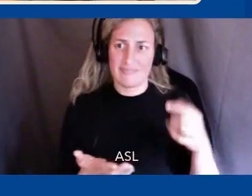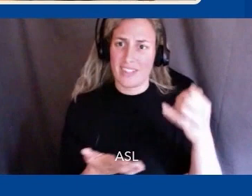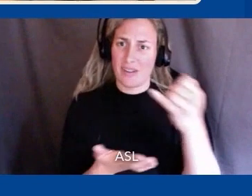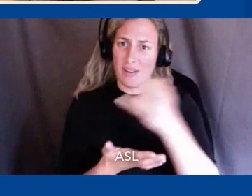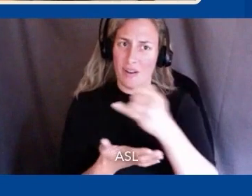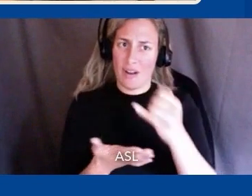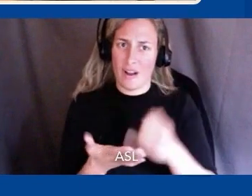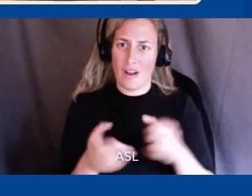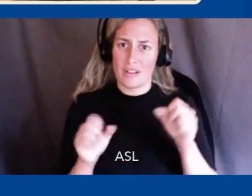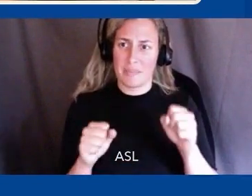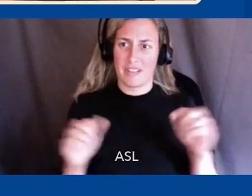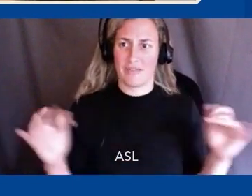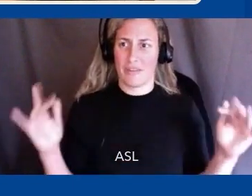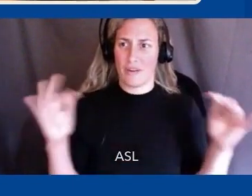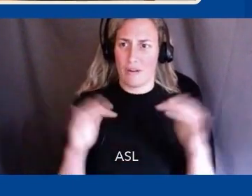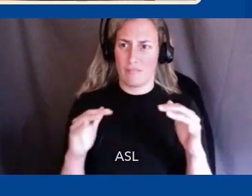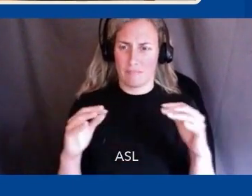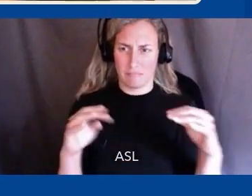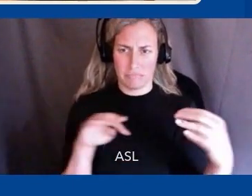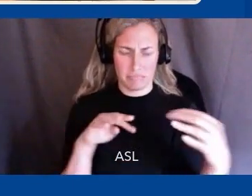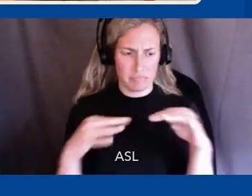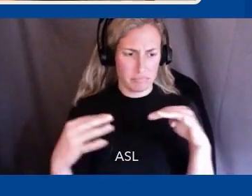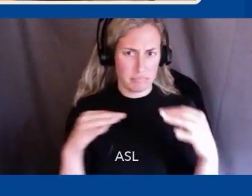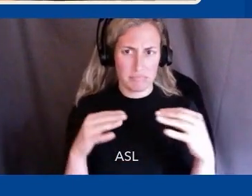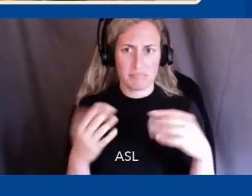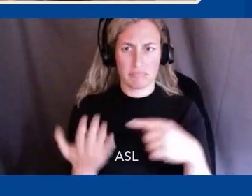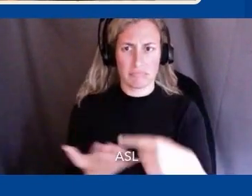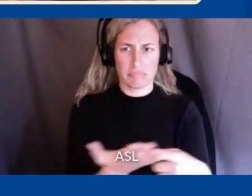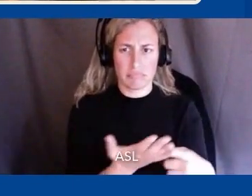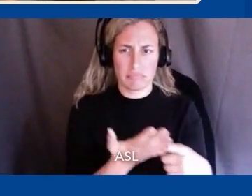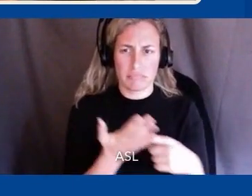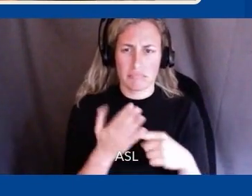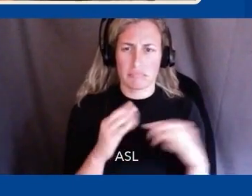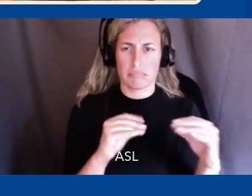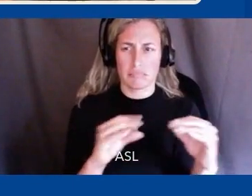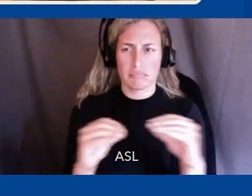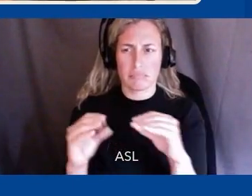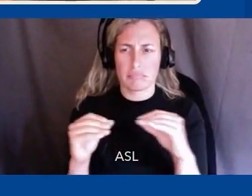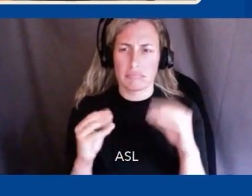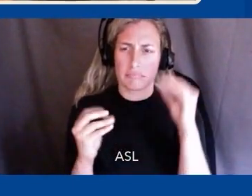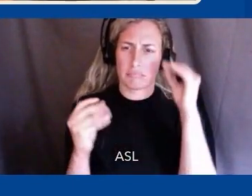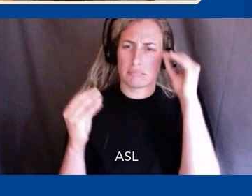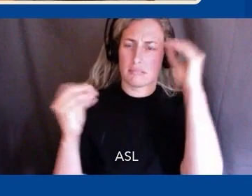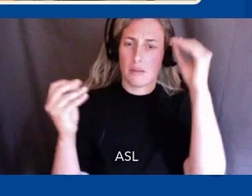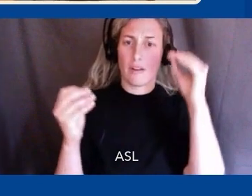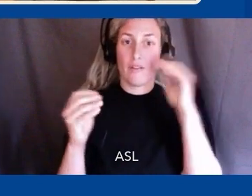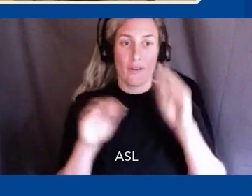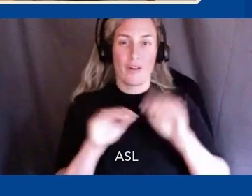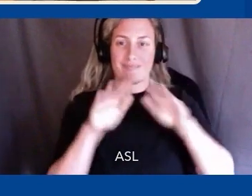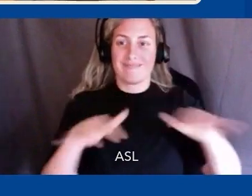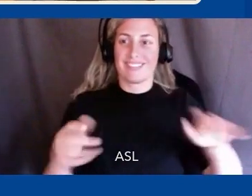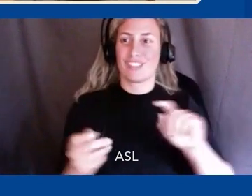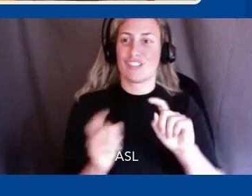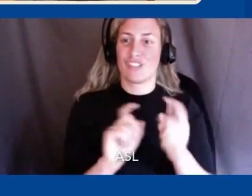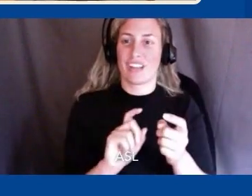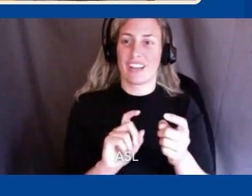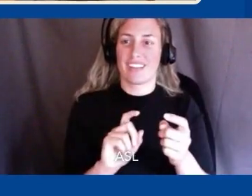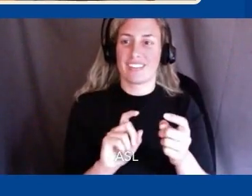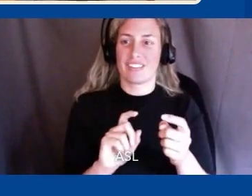to inciting change, I wonder, there's sort of a difference in those processes, but a connection at the same time.